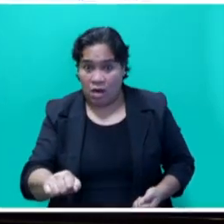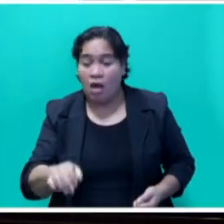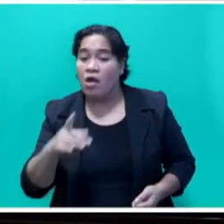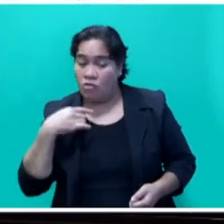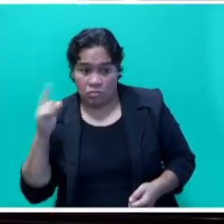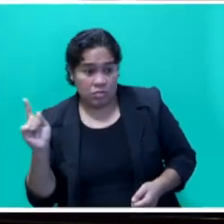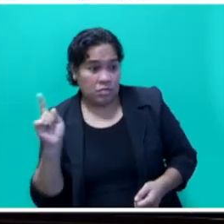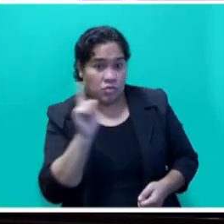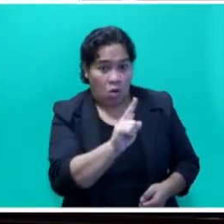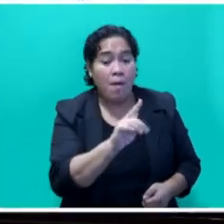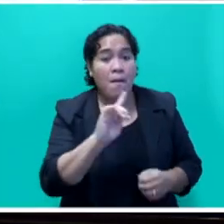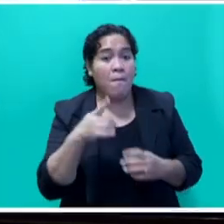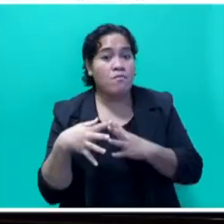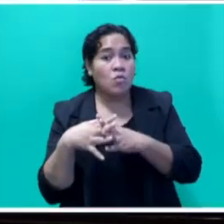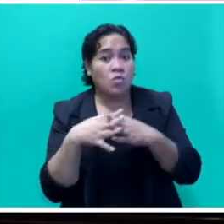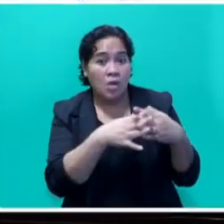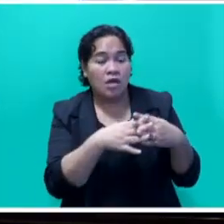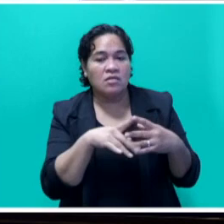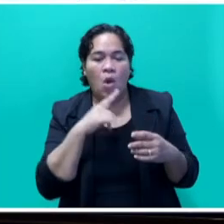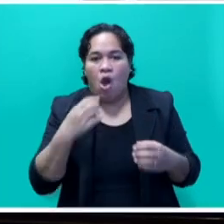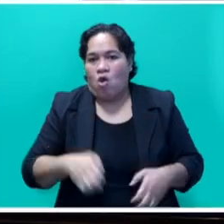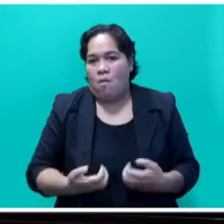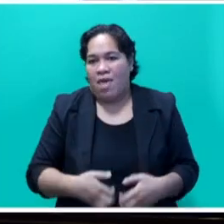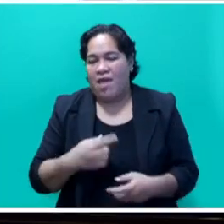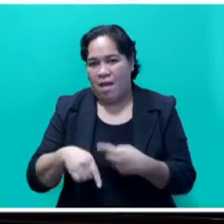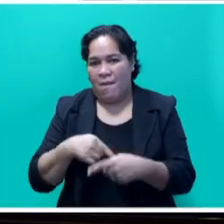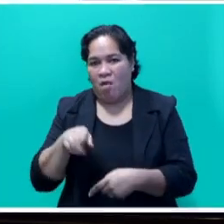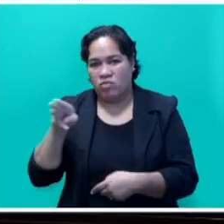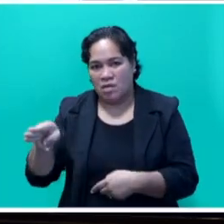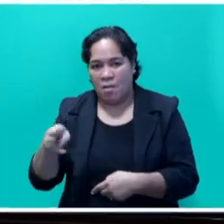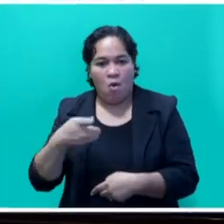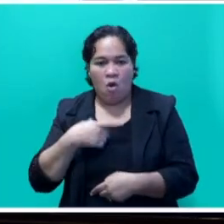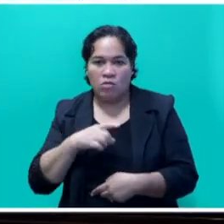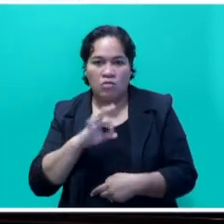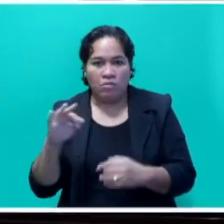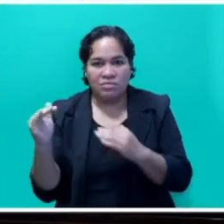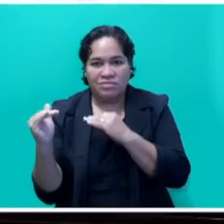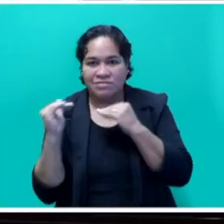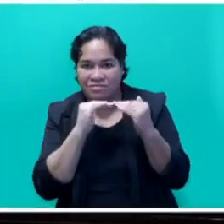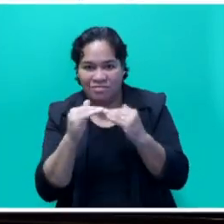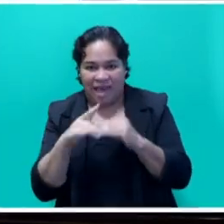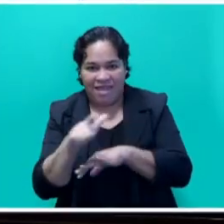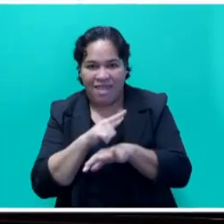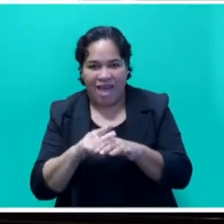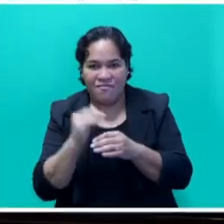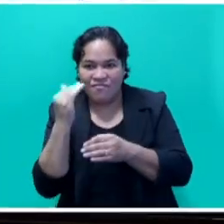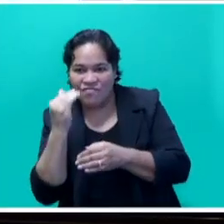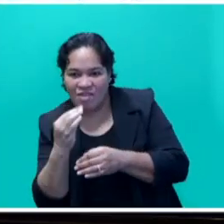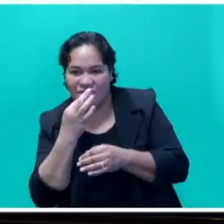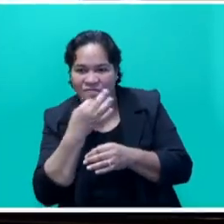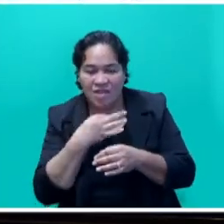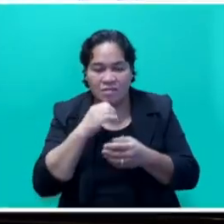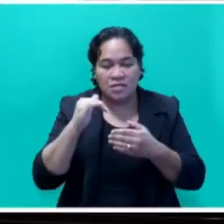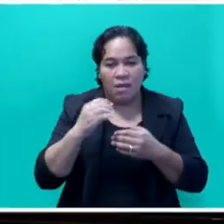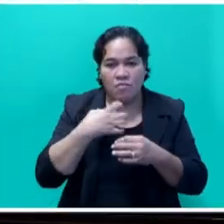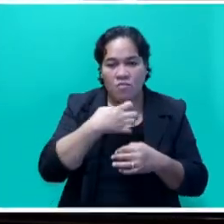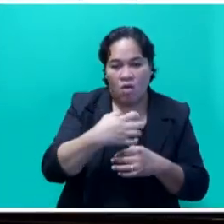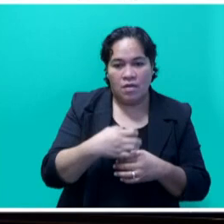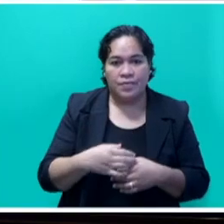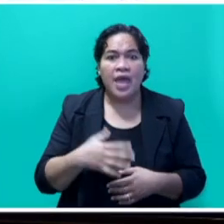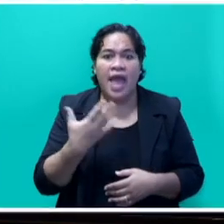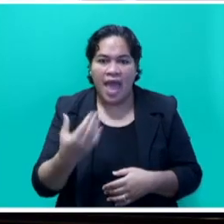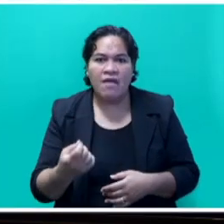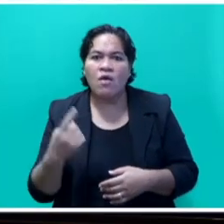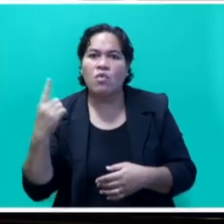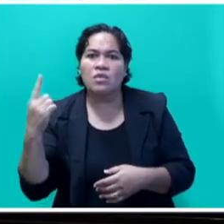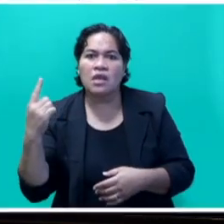complain to you about how some of the lands have been allocated to individual land-owning units. And of course, we had 999-year leases